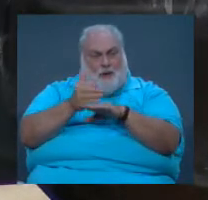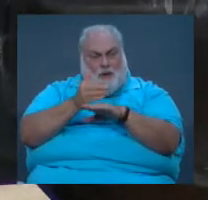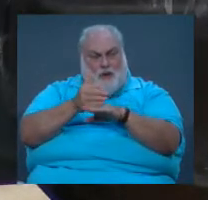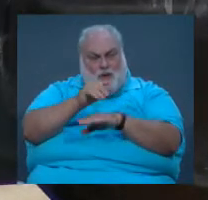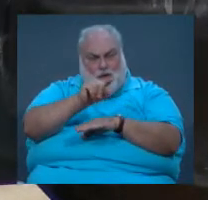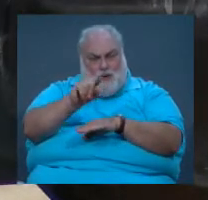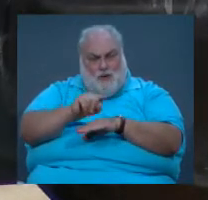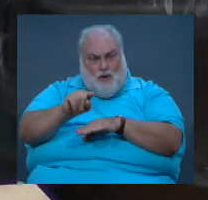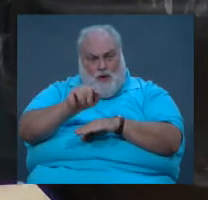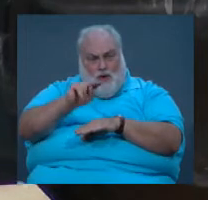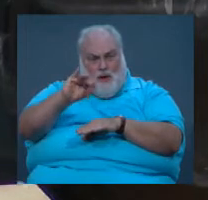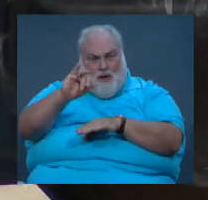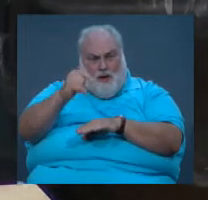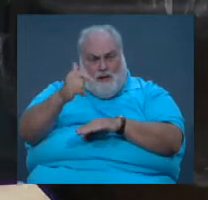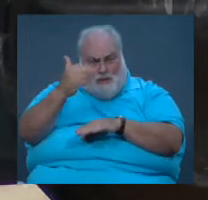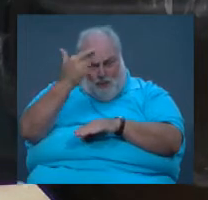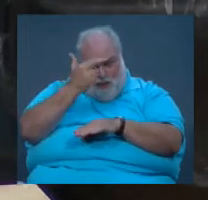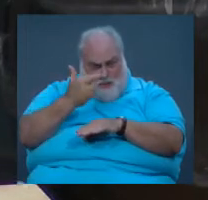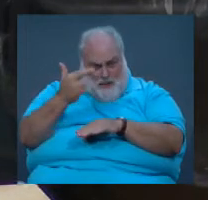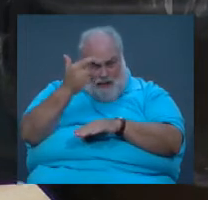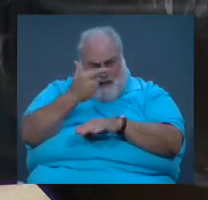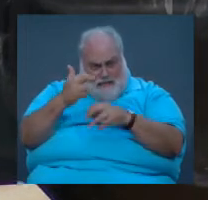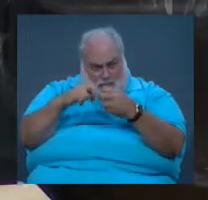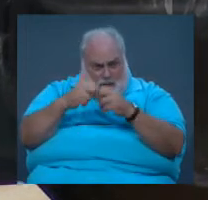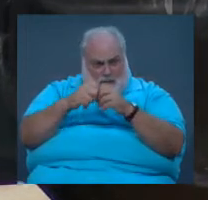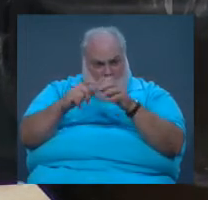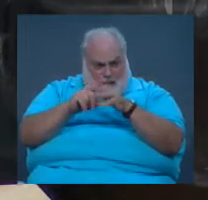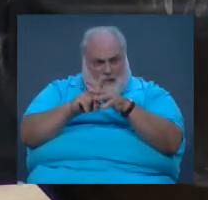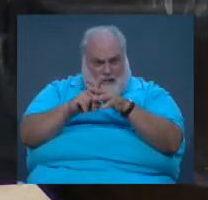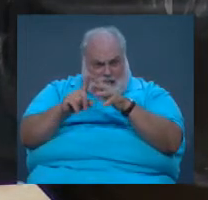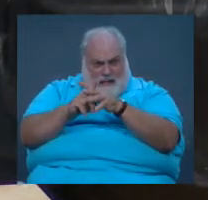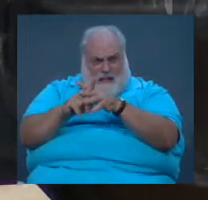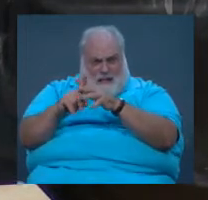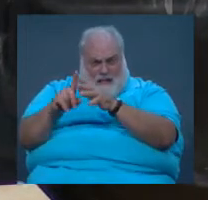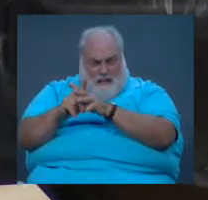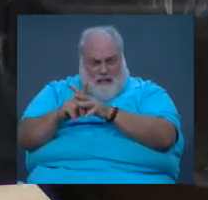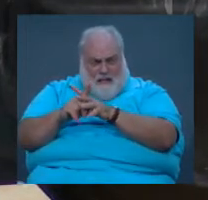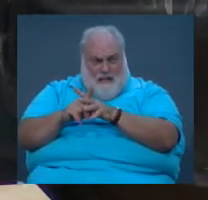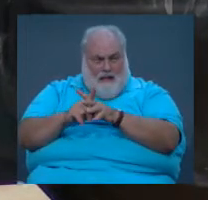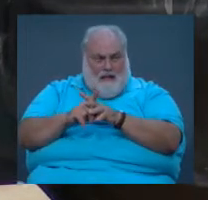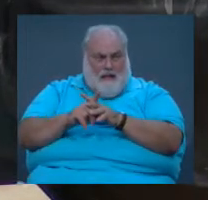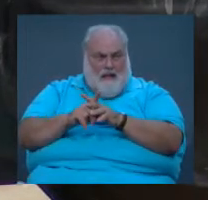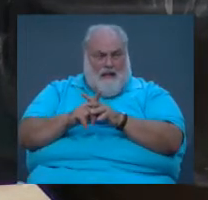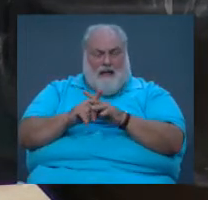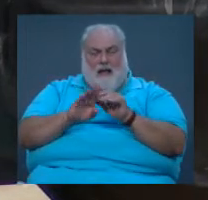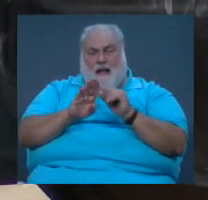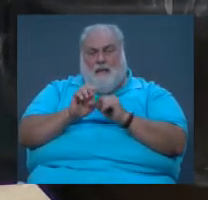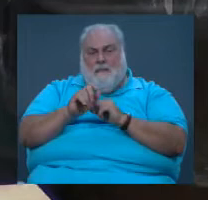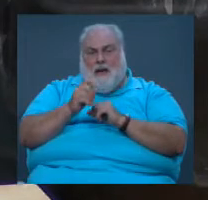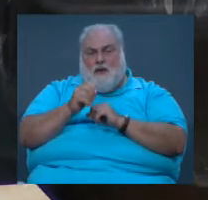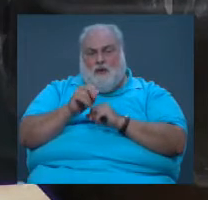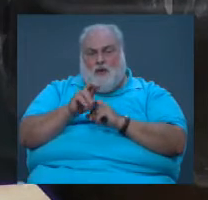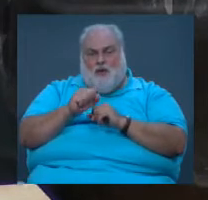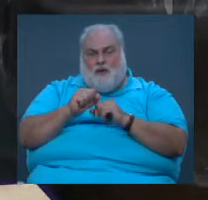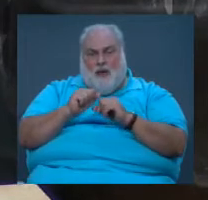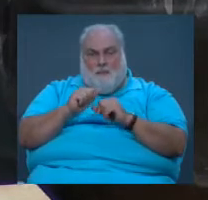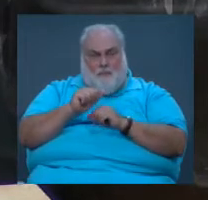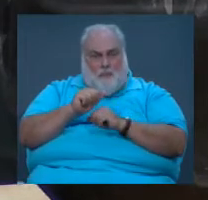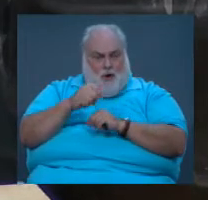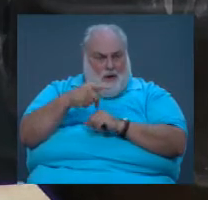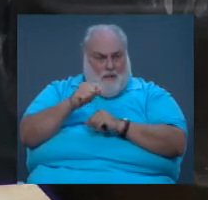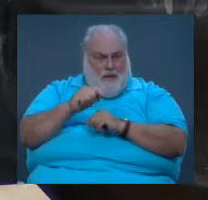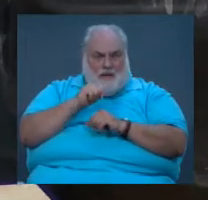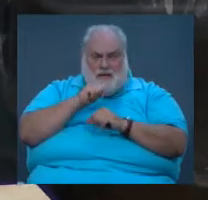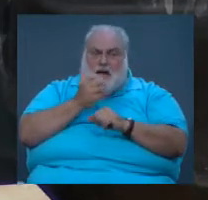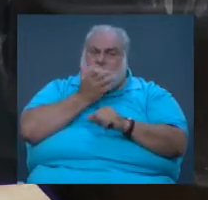you're aware of all these problems that we're having where Victor's department is not cutting lawns that's in the capital